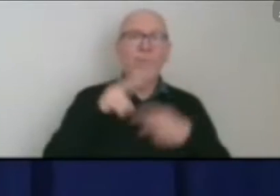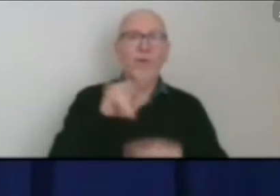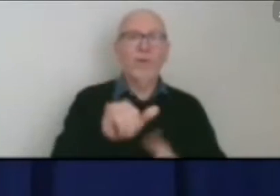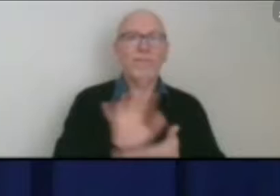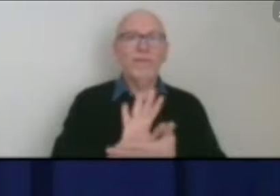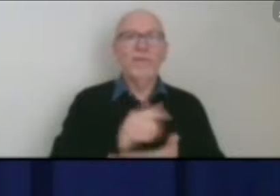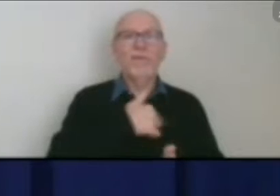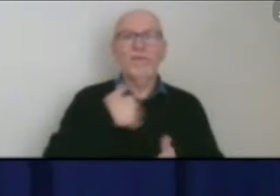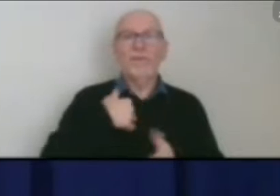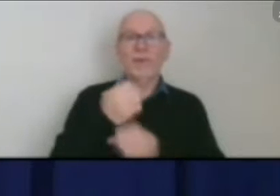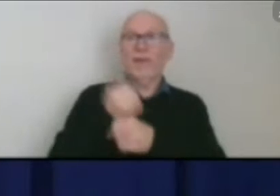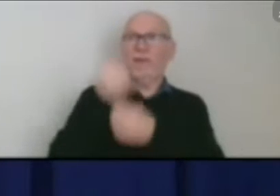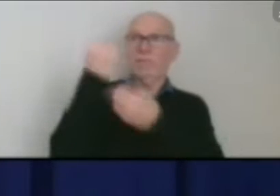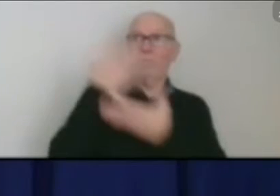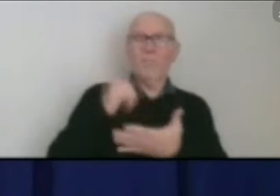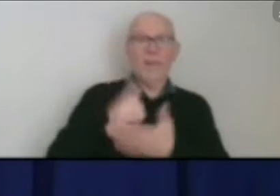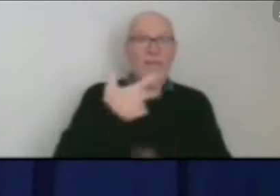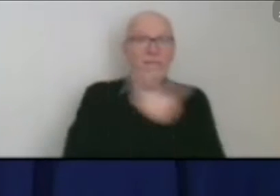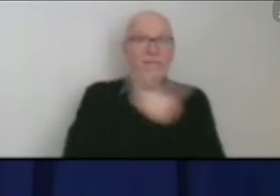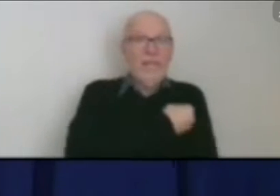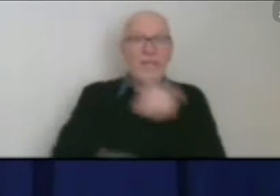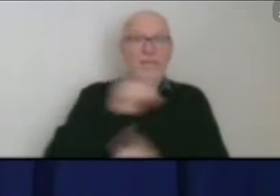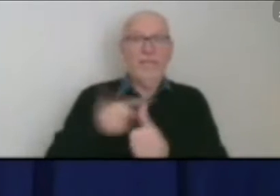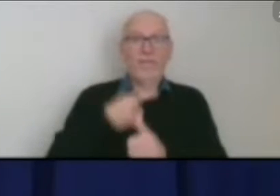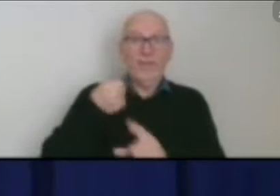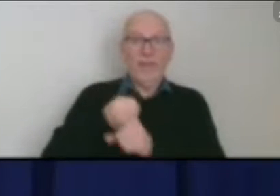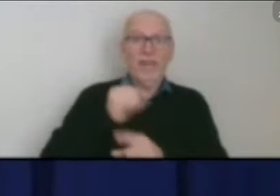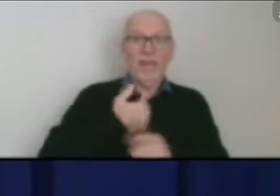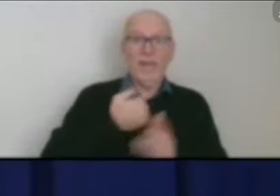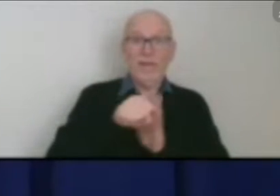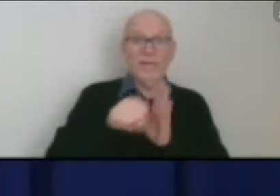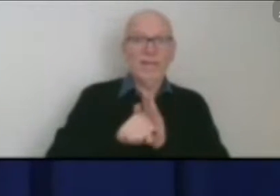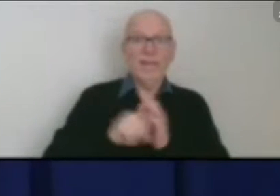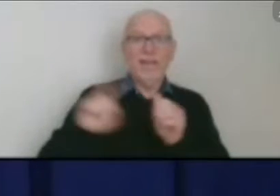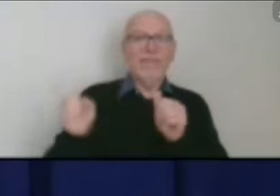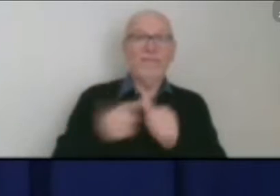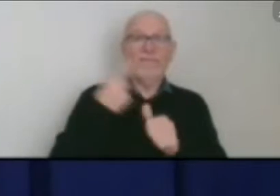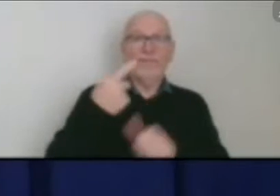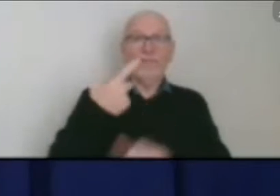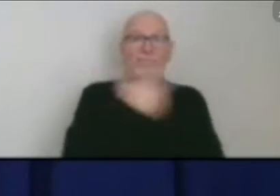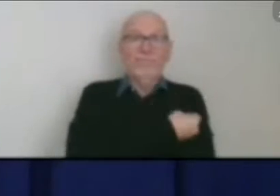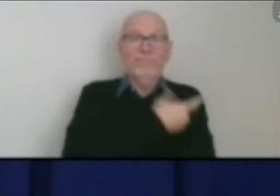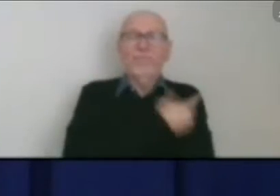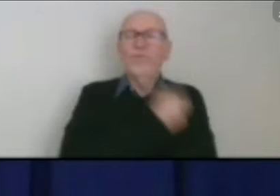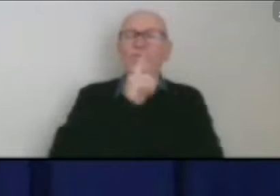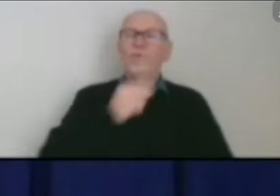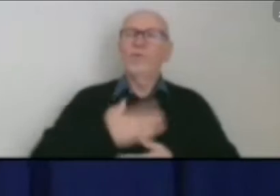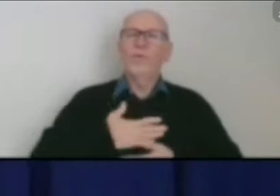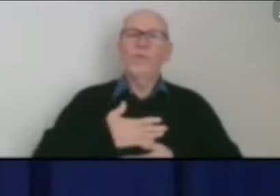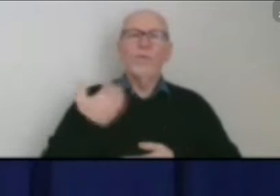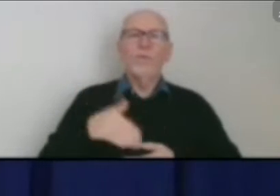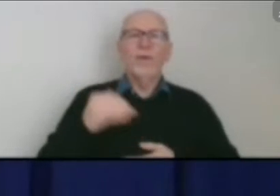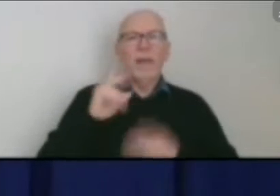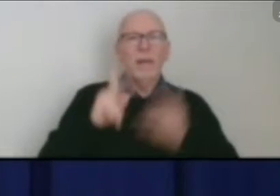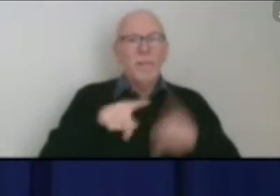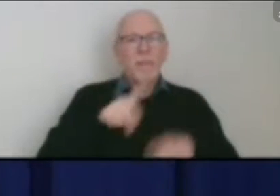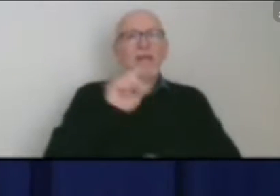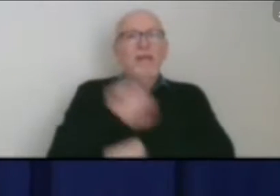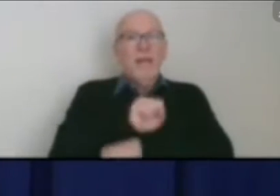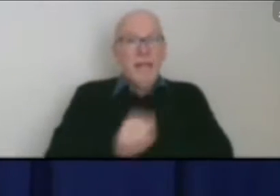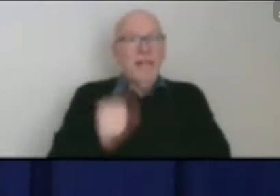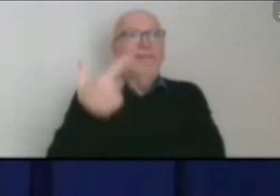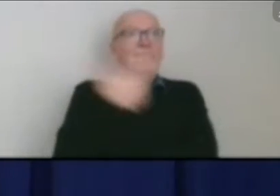we received reports of the vaccine first hitting our state and first going in arms, and then pictures showing people actually getting it, has just